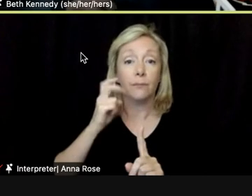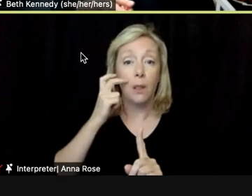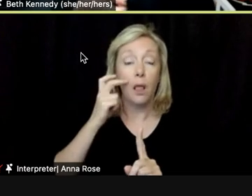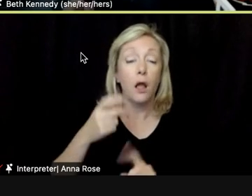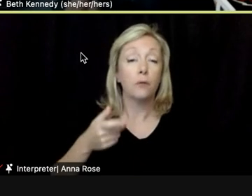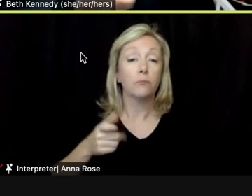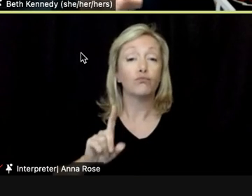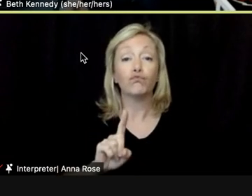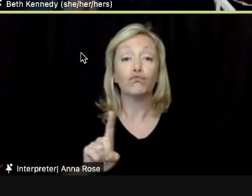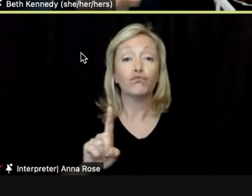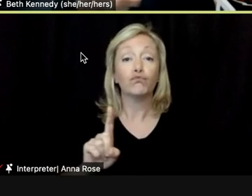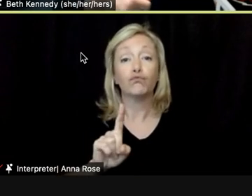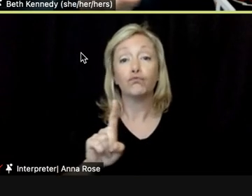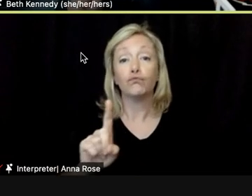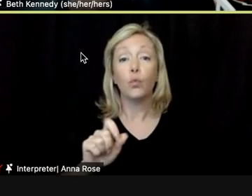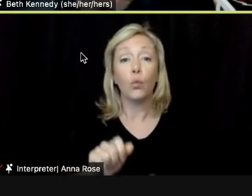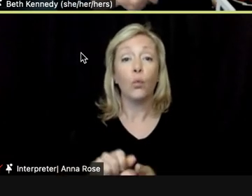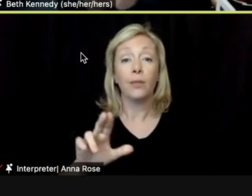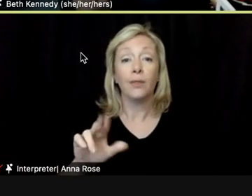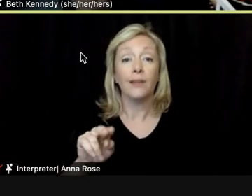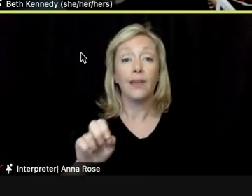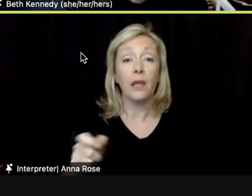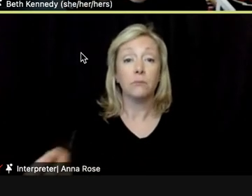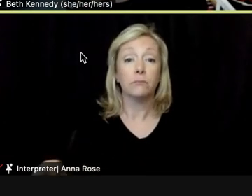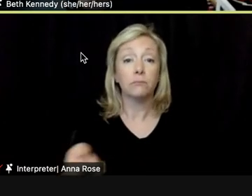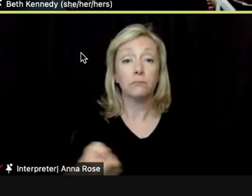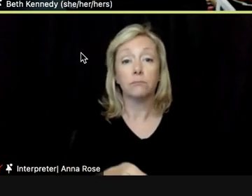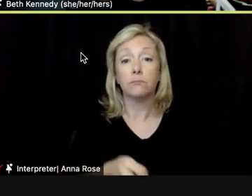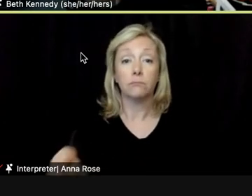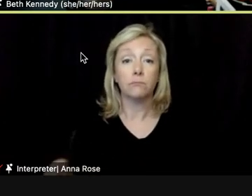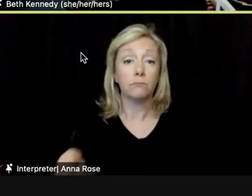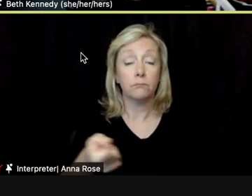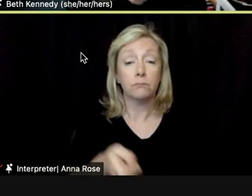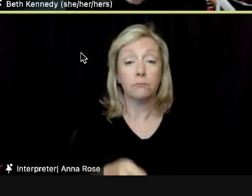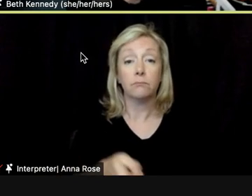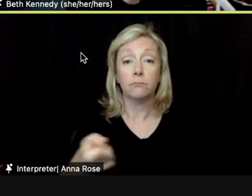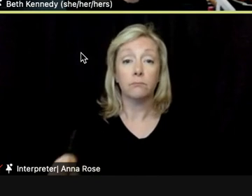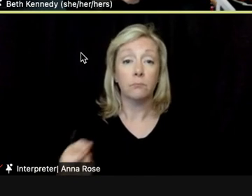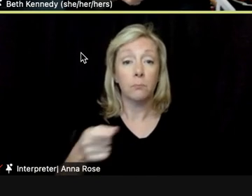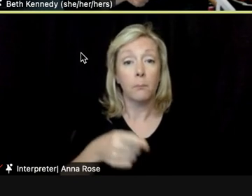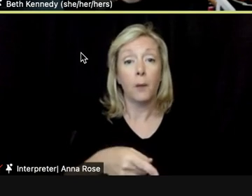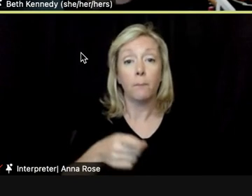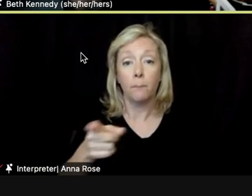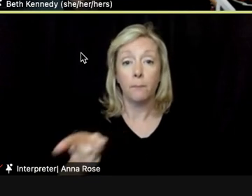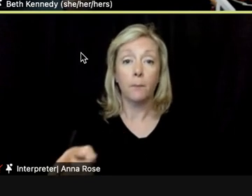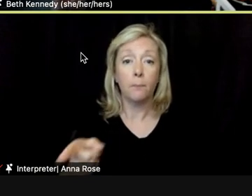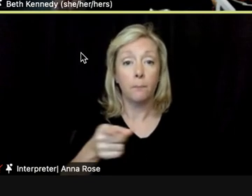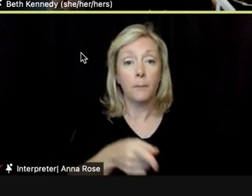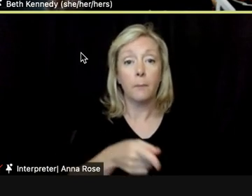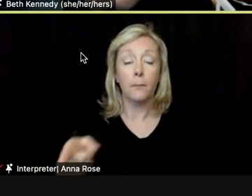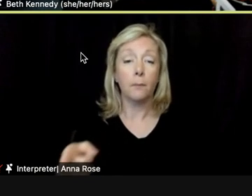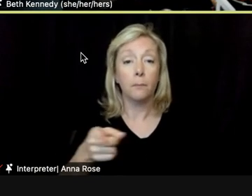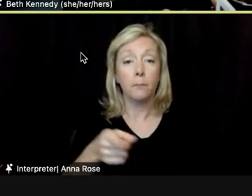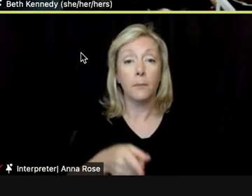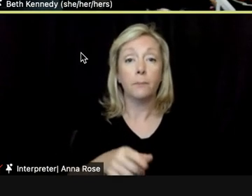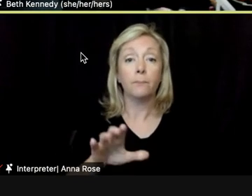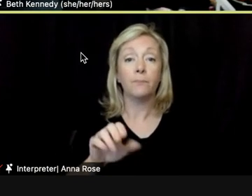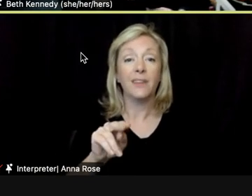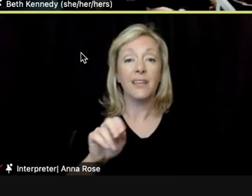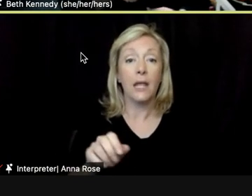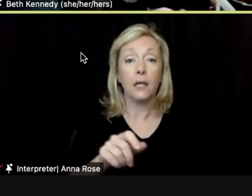hall using their mobility cane, right? And so they're tapping it as they should. And the cane